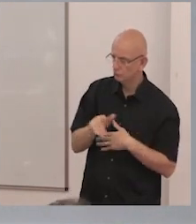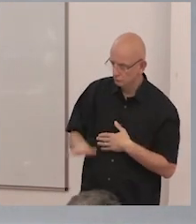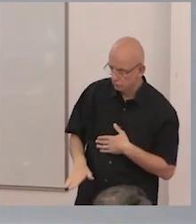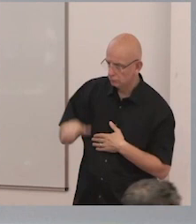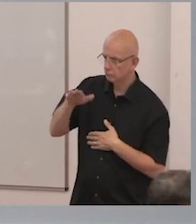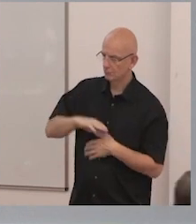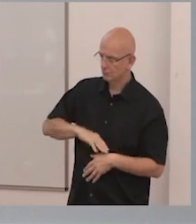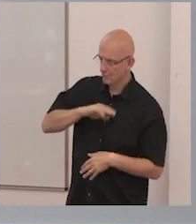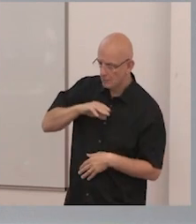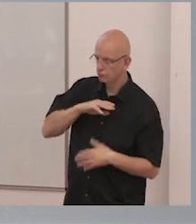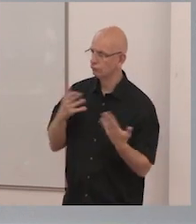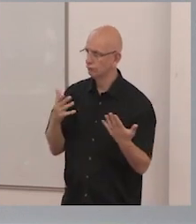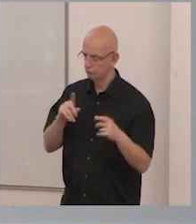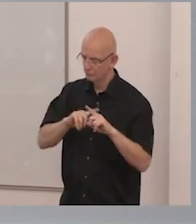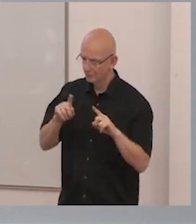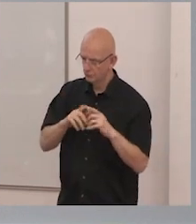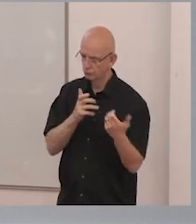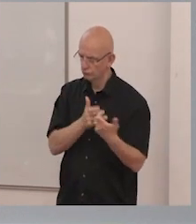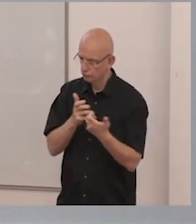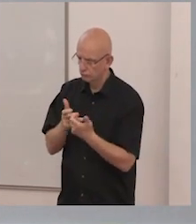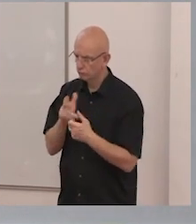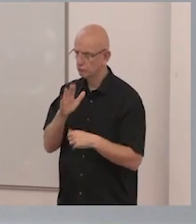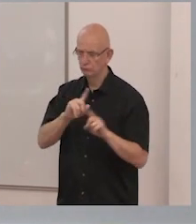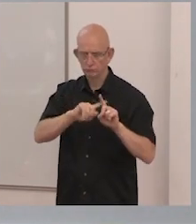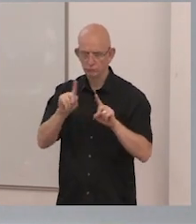So what does Article 7 say?